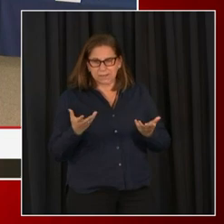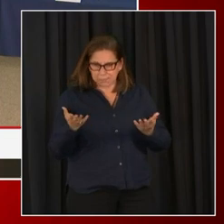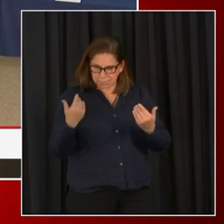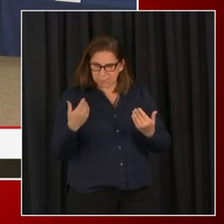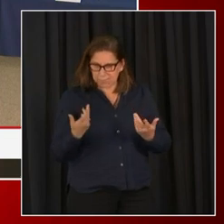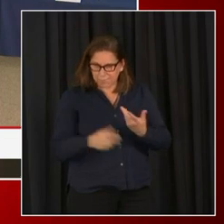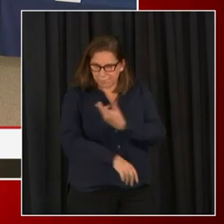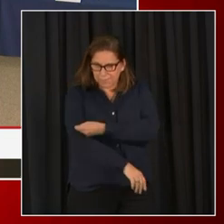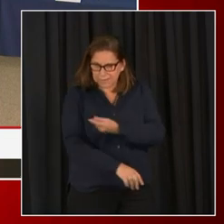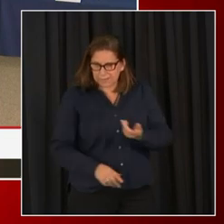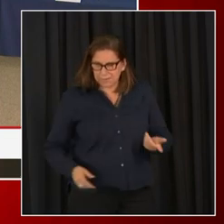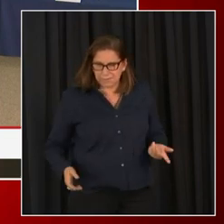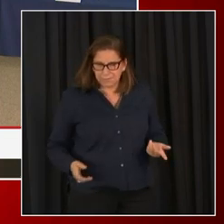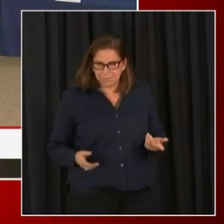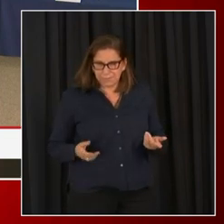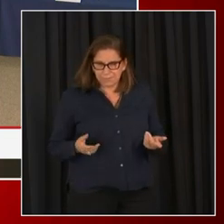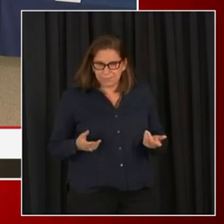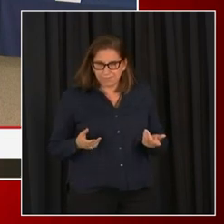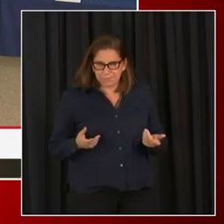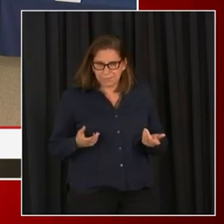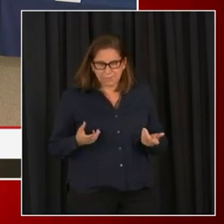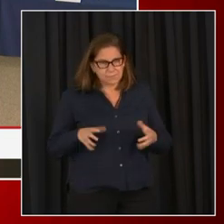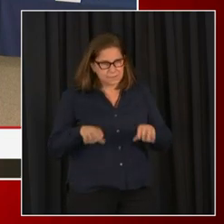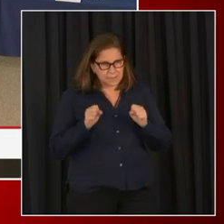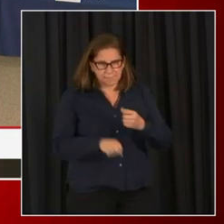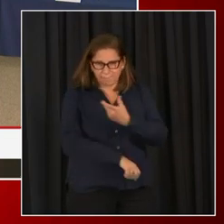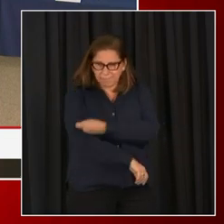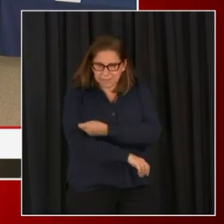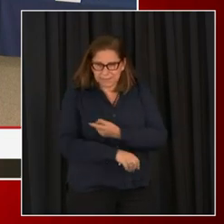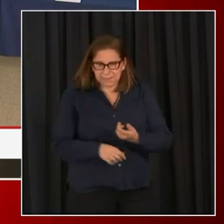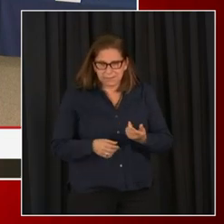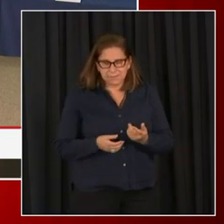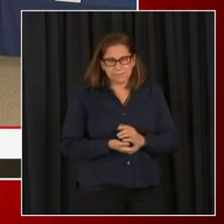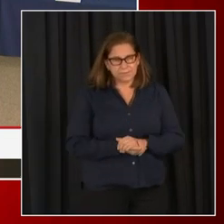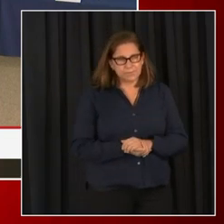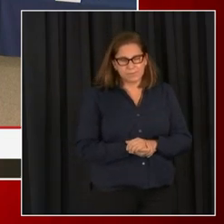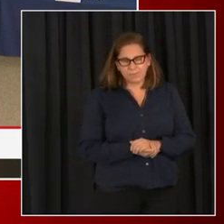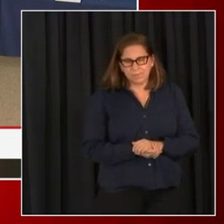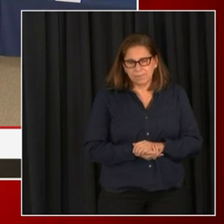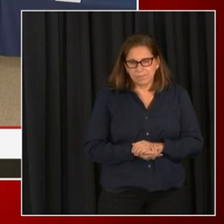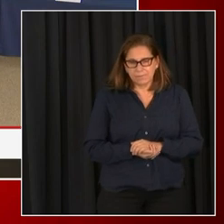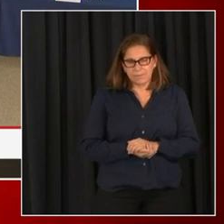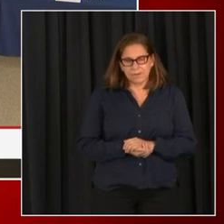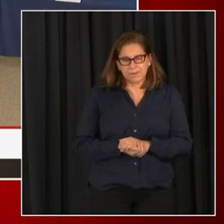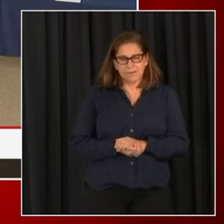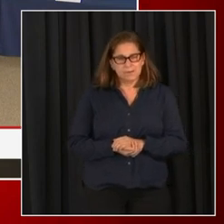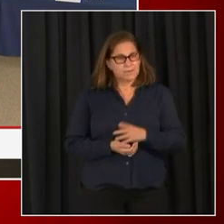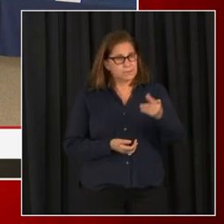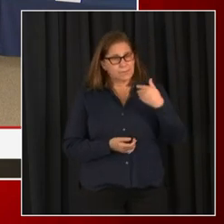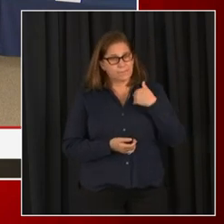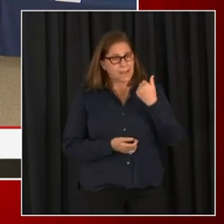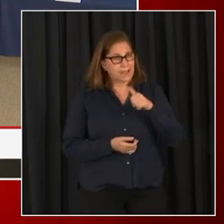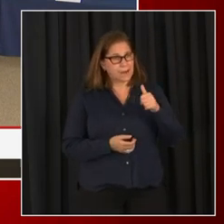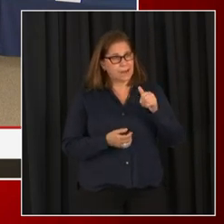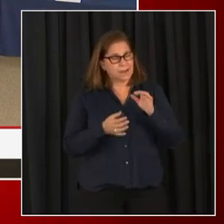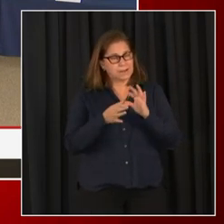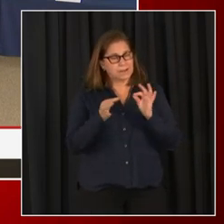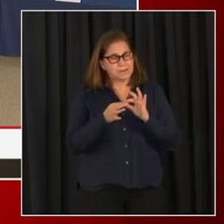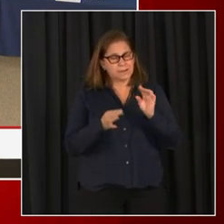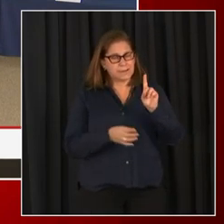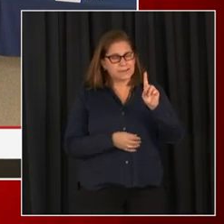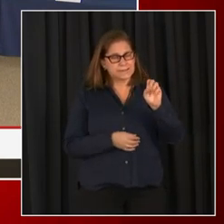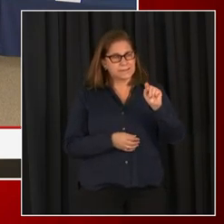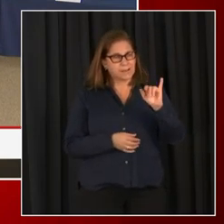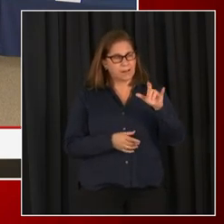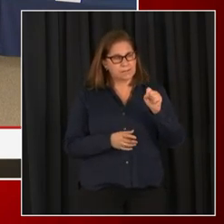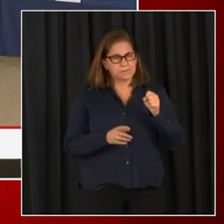just want to know, I know the plan, you said it'll be out Friday, but can you give us some detail as to what that actually looks like? Well, I think Dr.